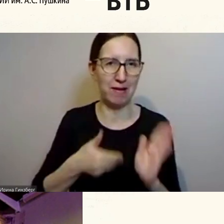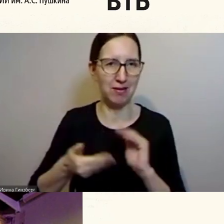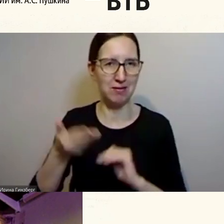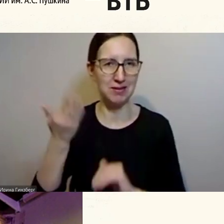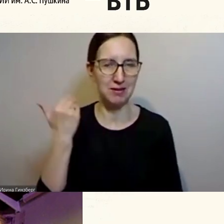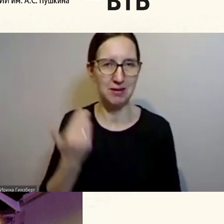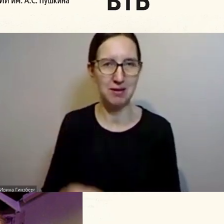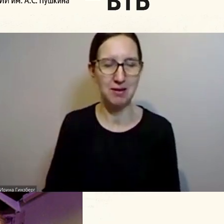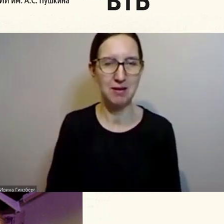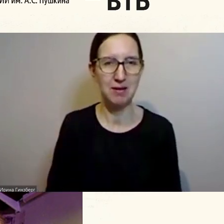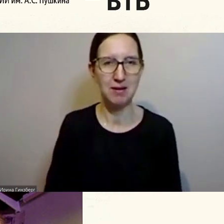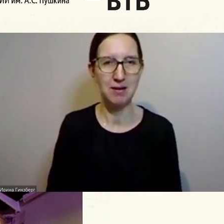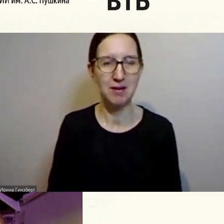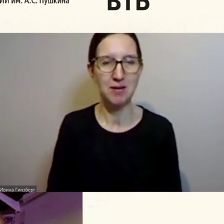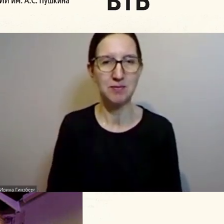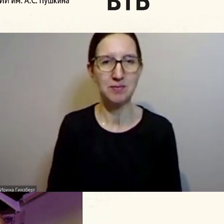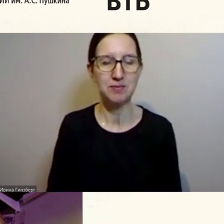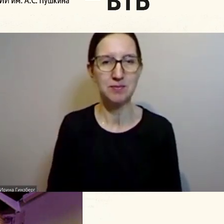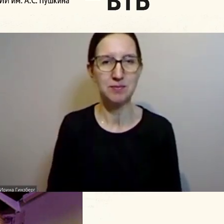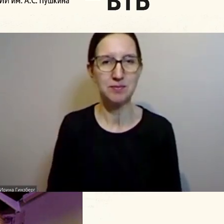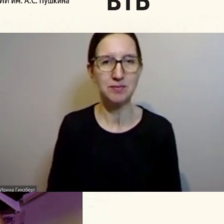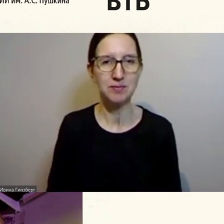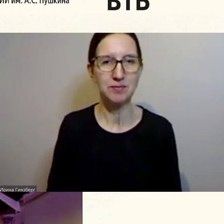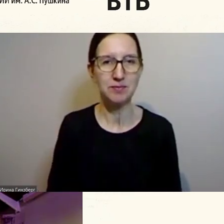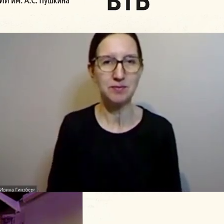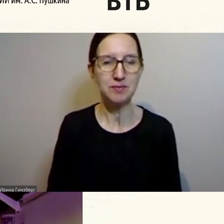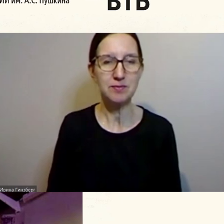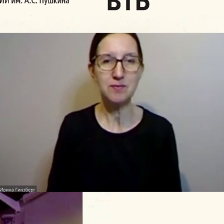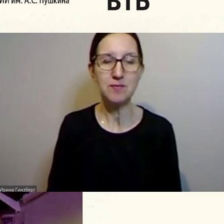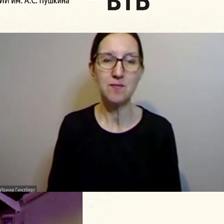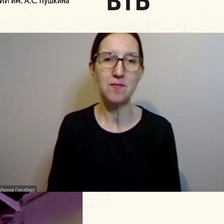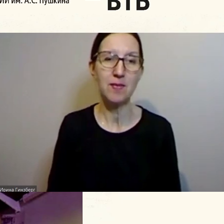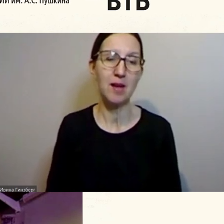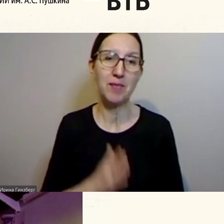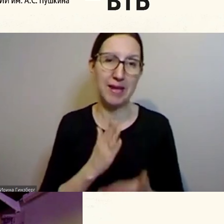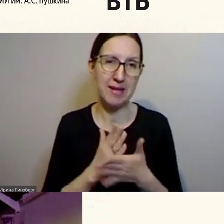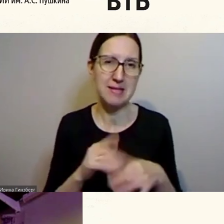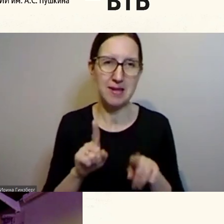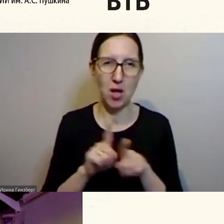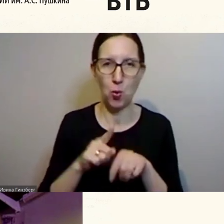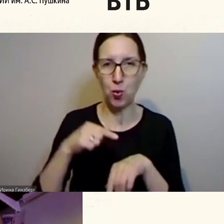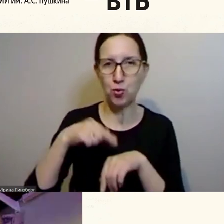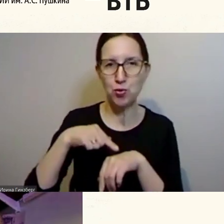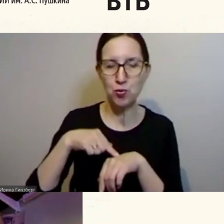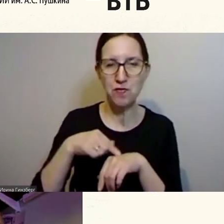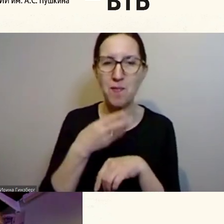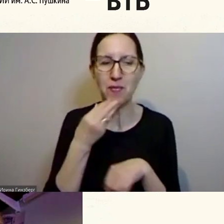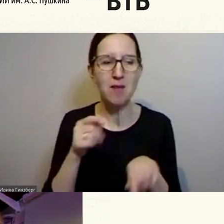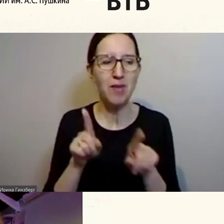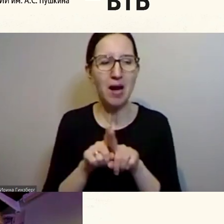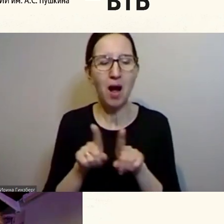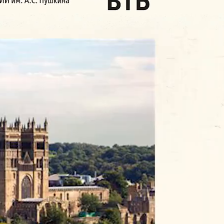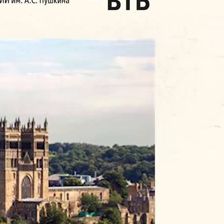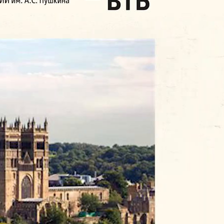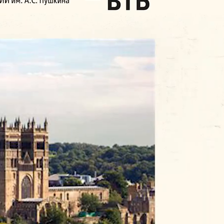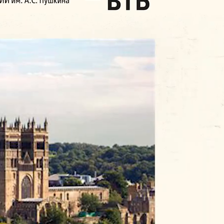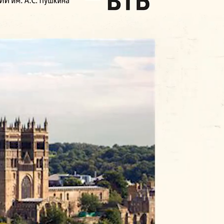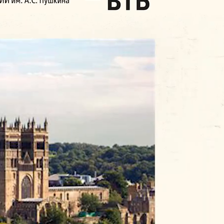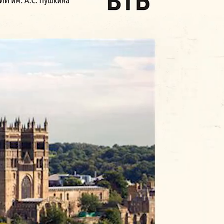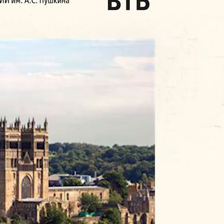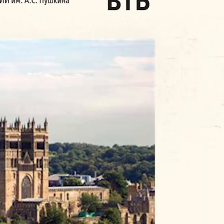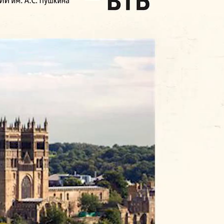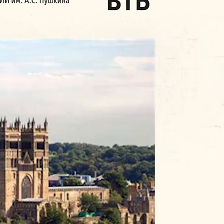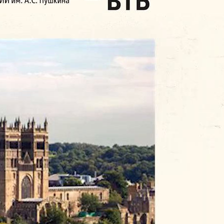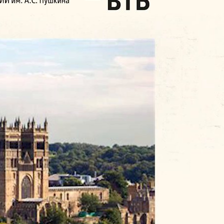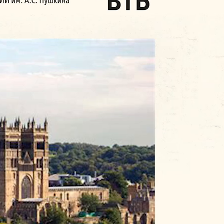especially there's a feeling, it's kind of like a patina that's been built up of memories. Like, you